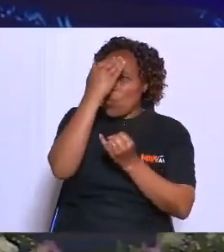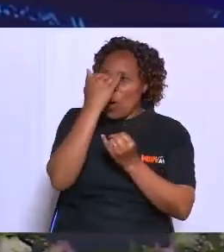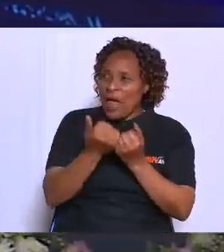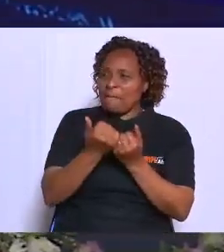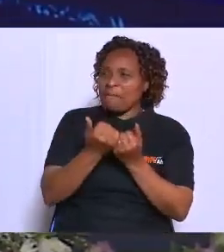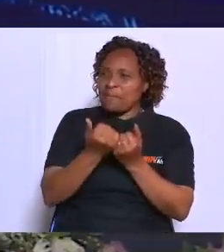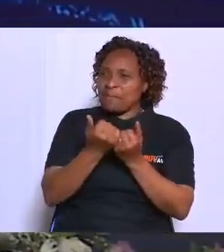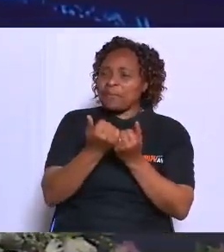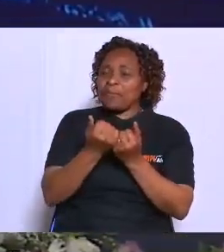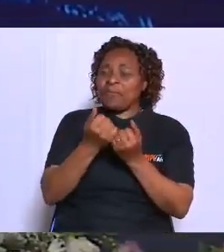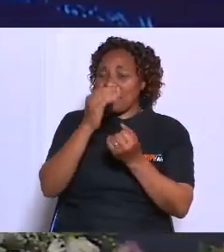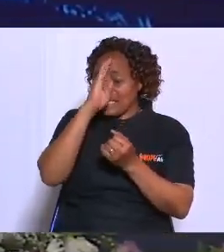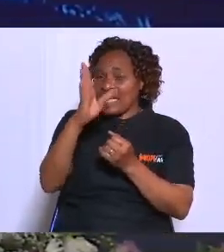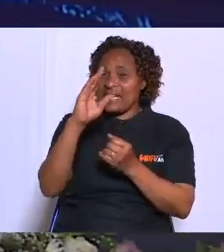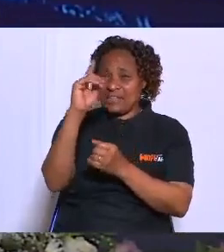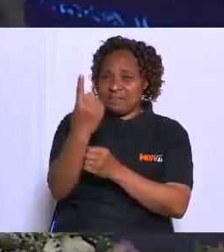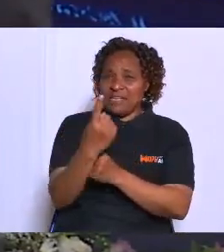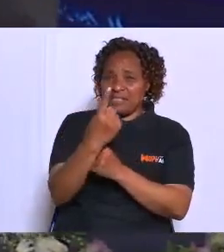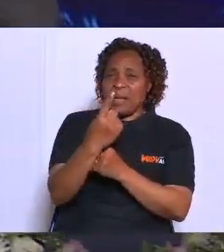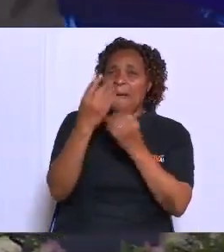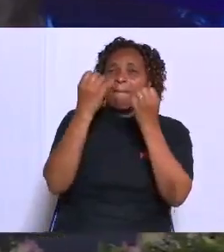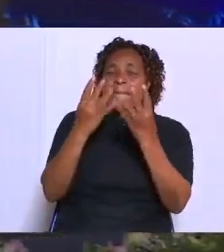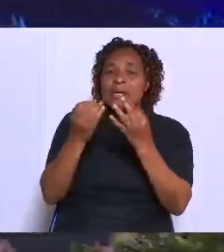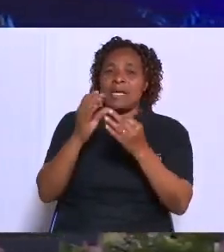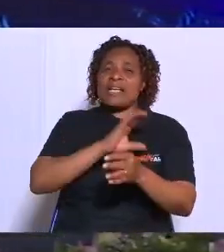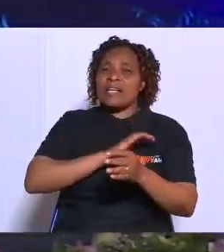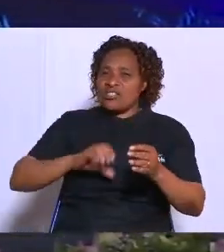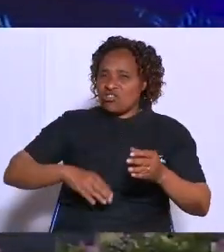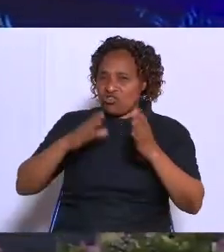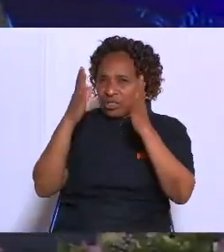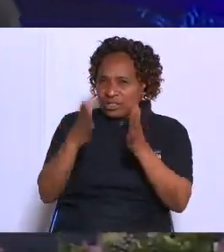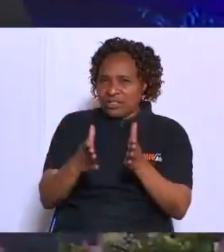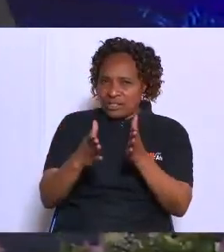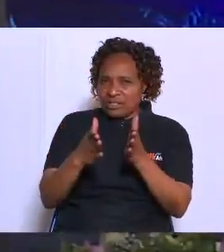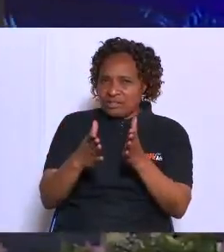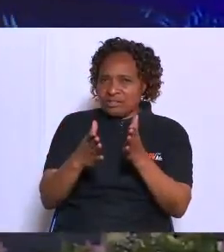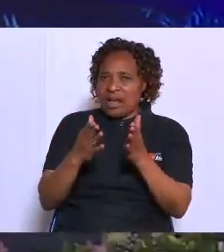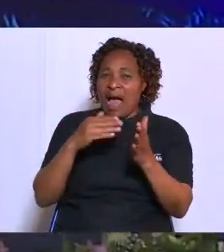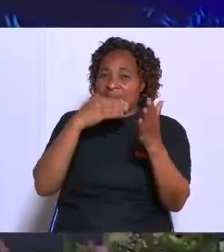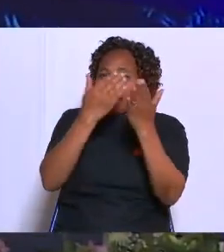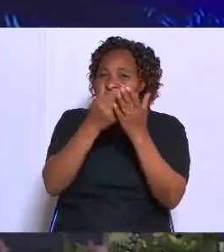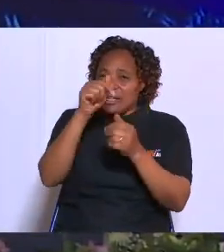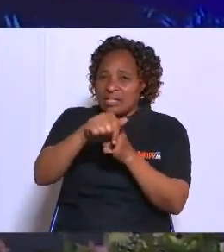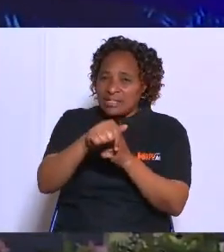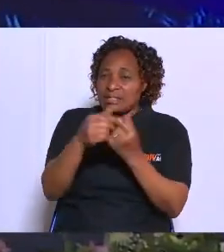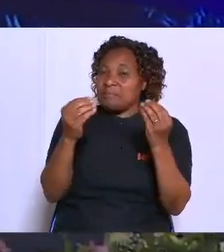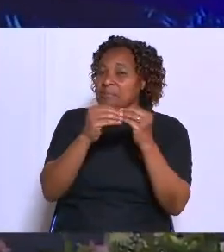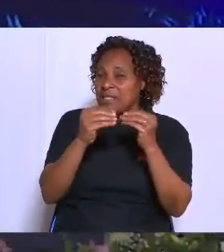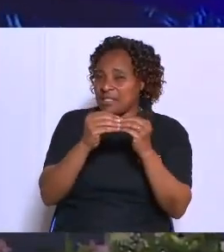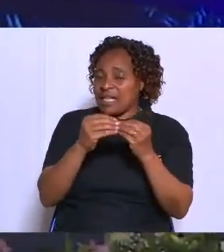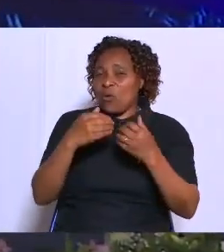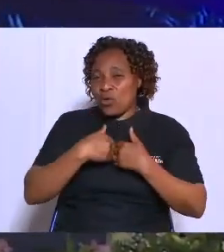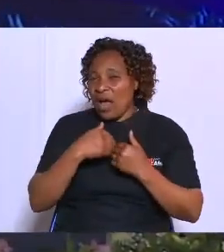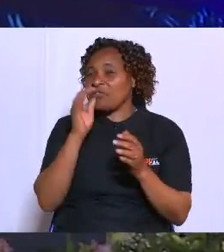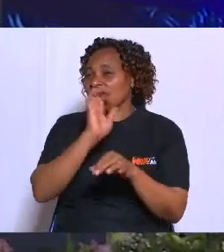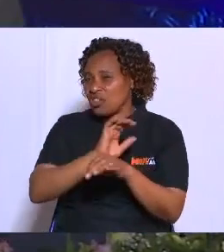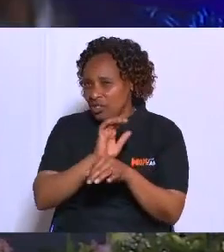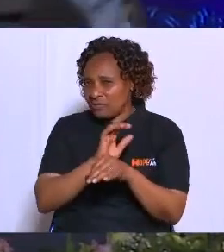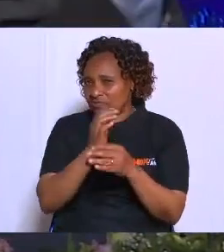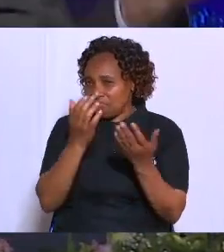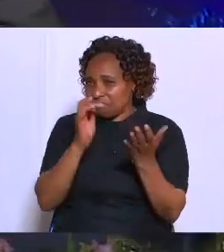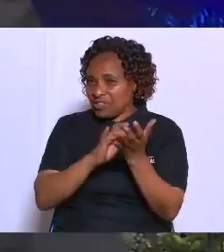seventh day to Sunday the first there are many Christians attending this meeting you love Jesus